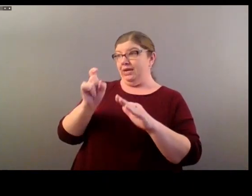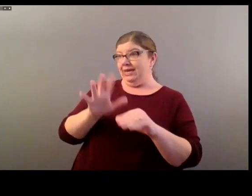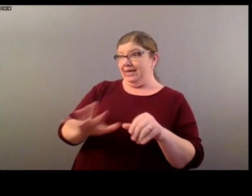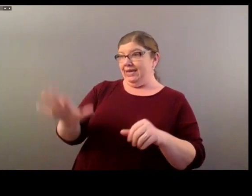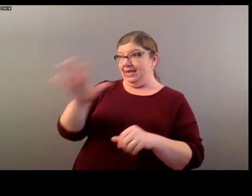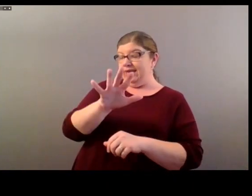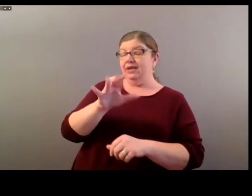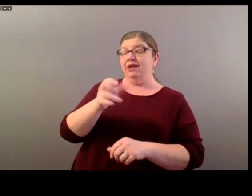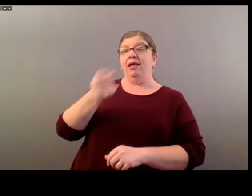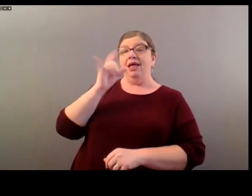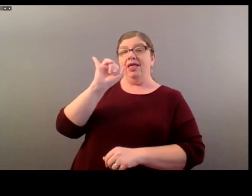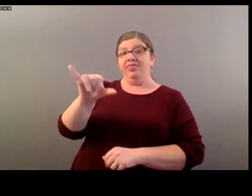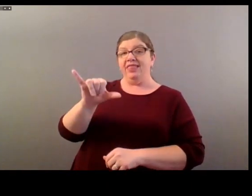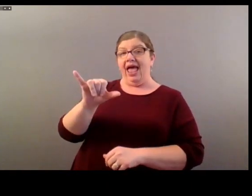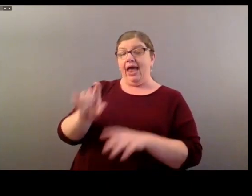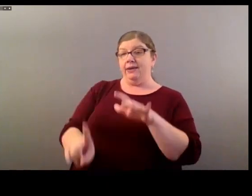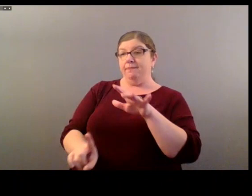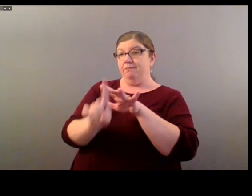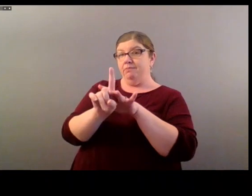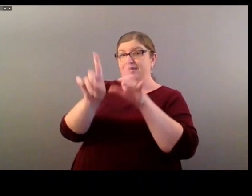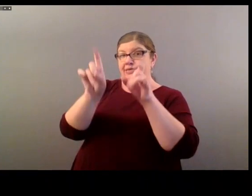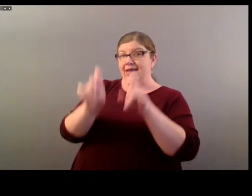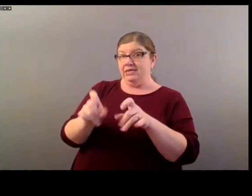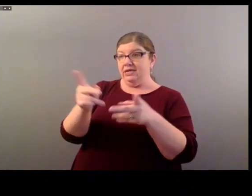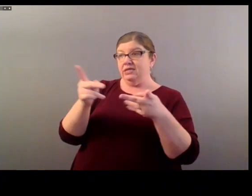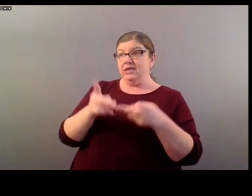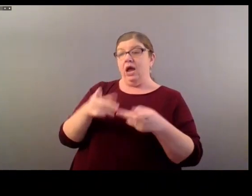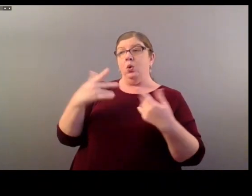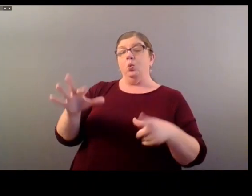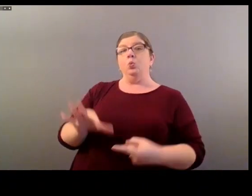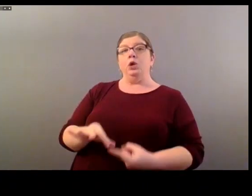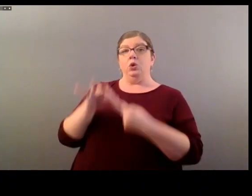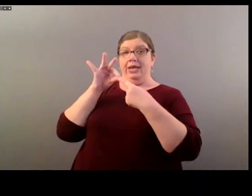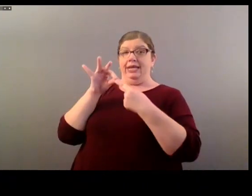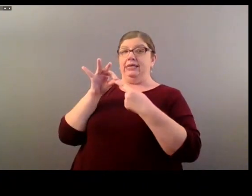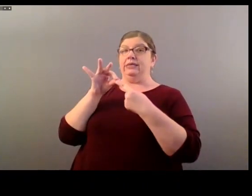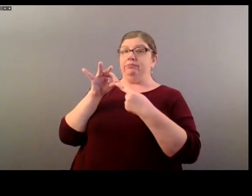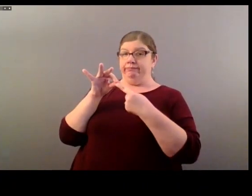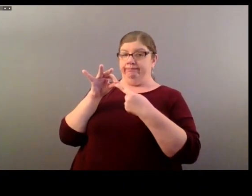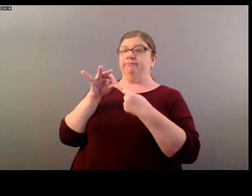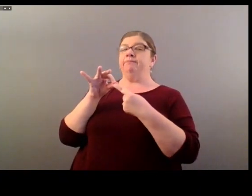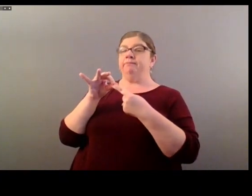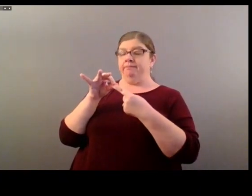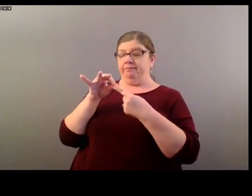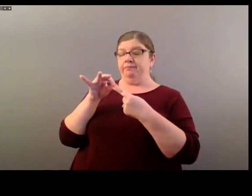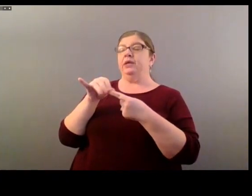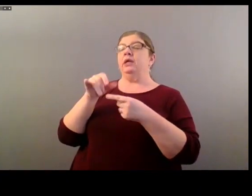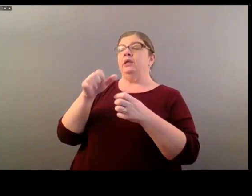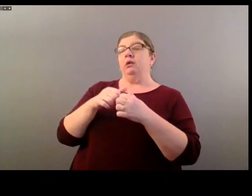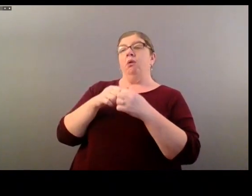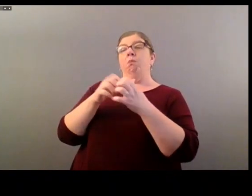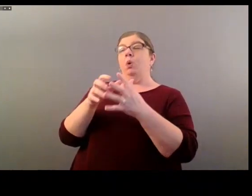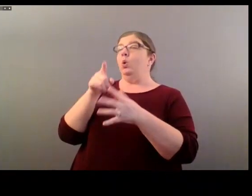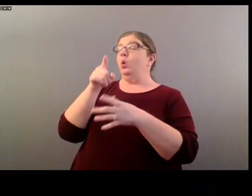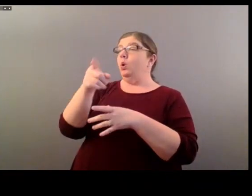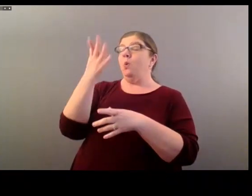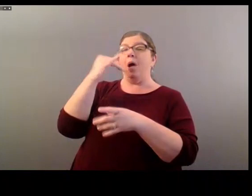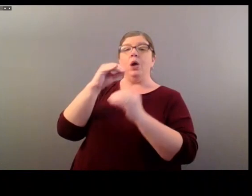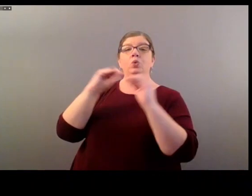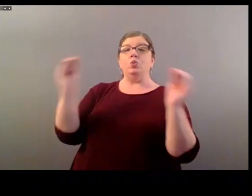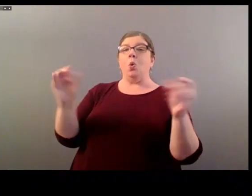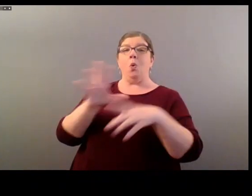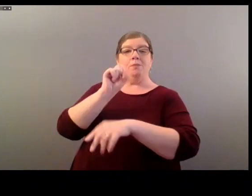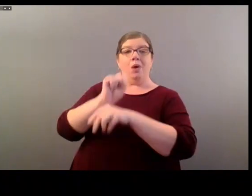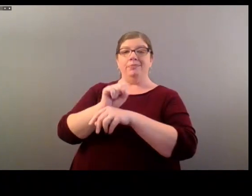That pop-up testing site is very unique. It is not on an appointment basis. It's on a